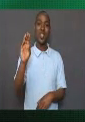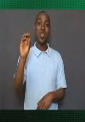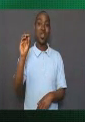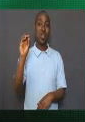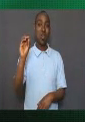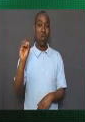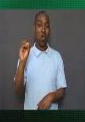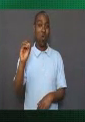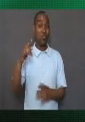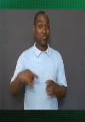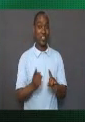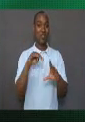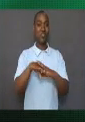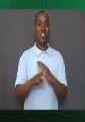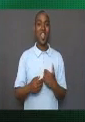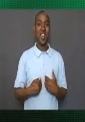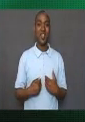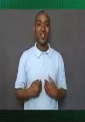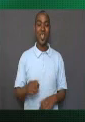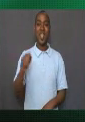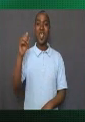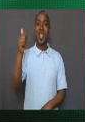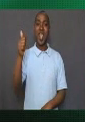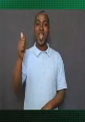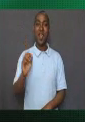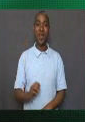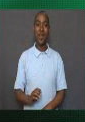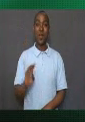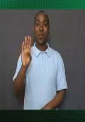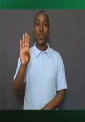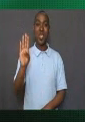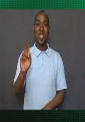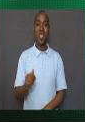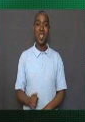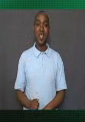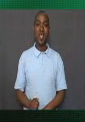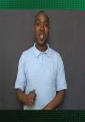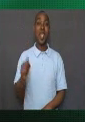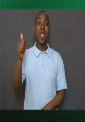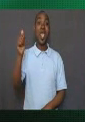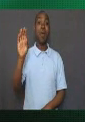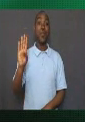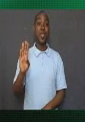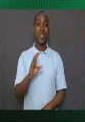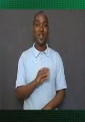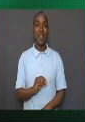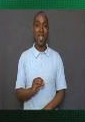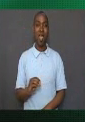system: A, B, AB, and